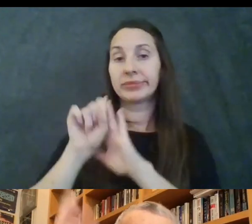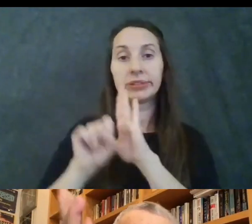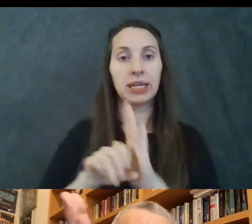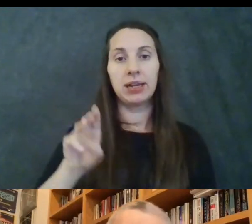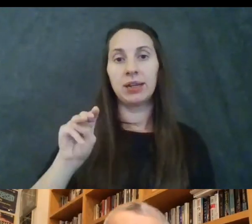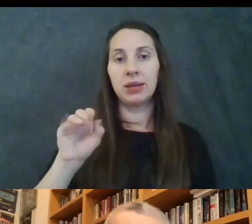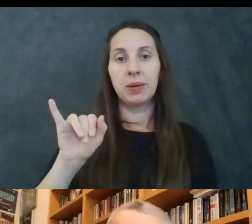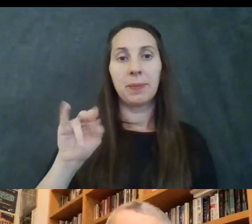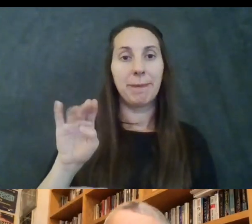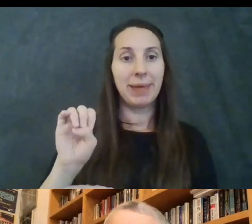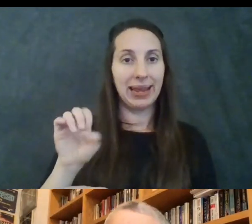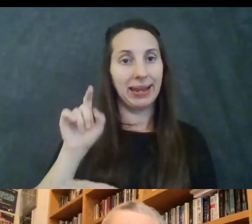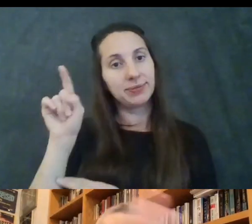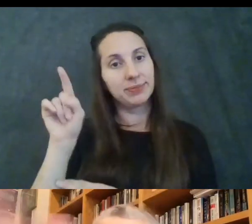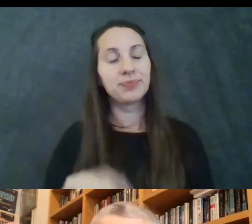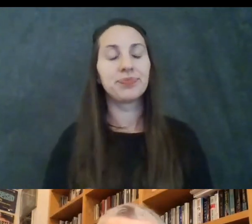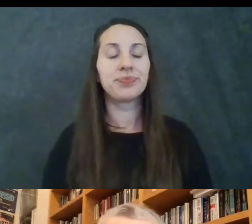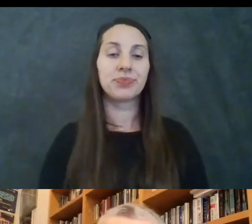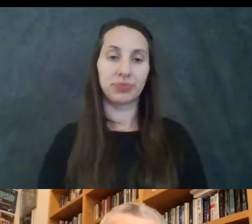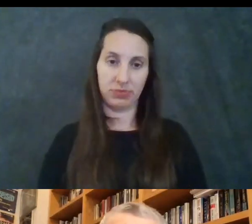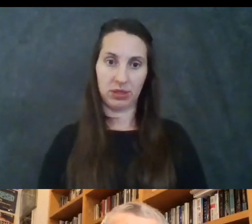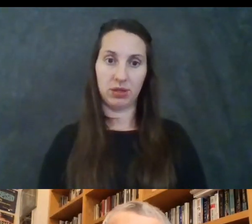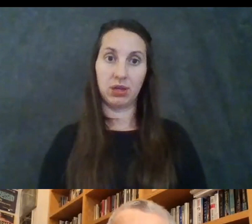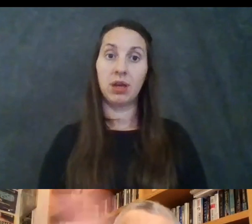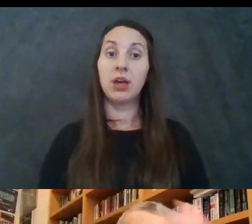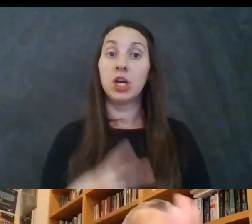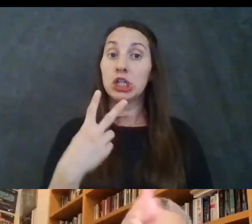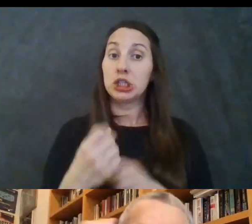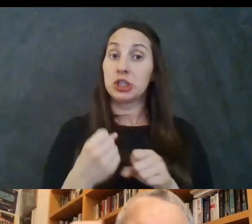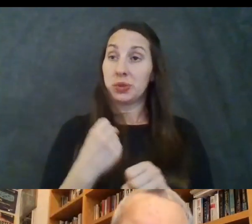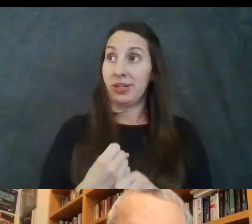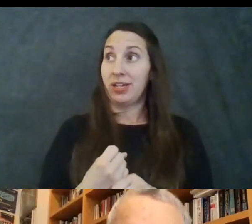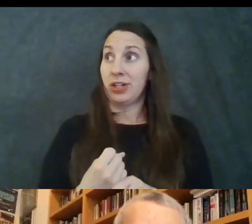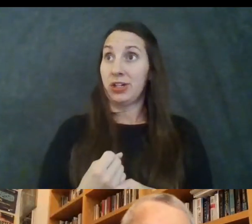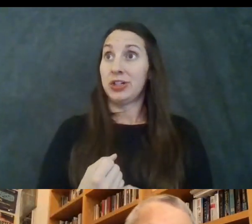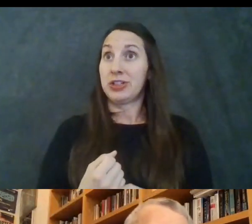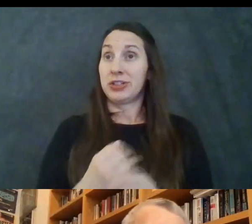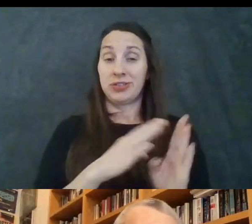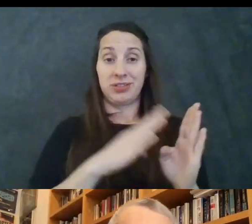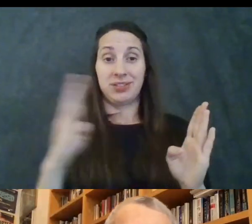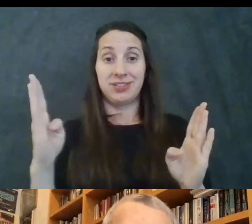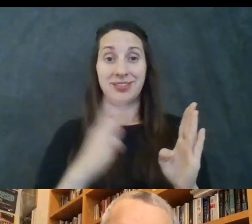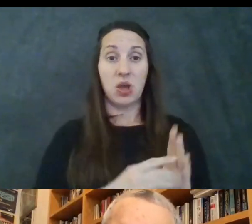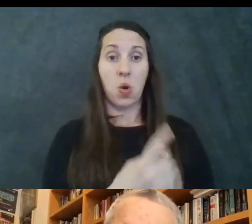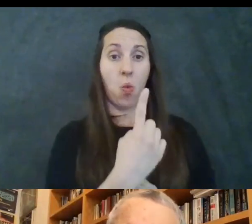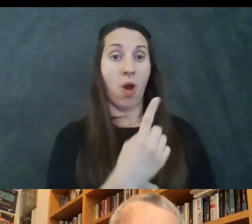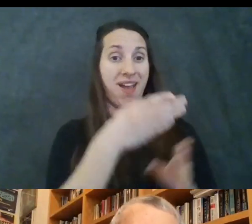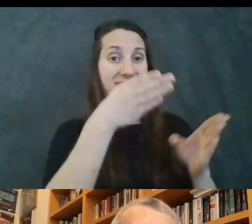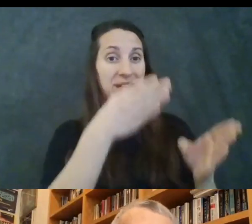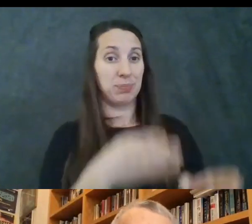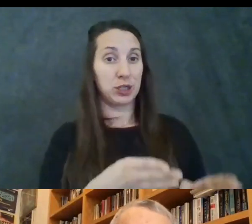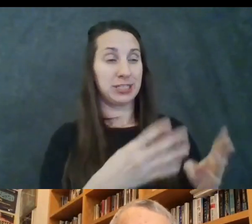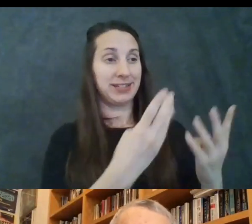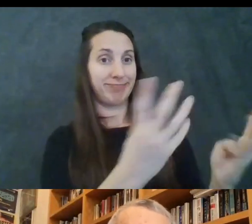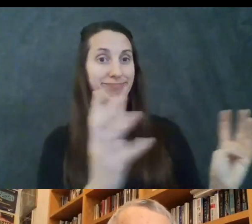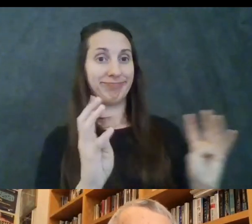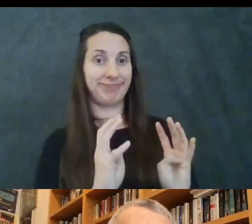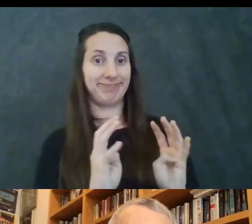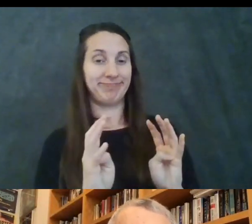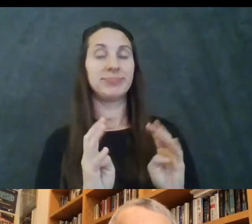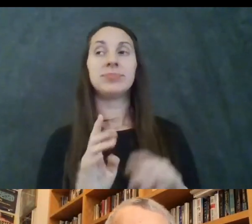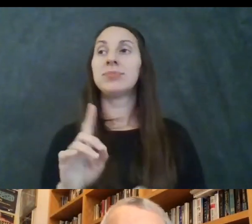you know, over 2 different years, one in Zoom with Zoom focus groups and one in person. But they